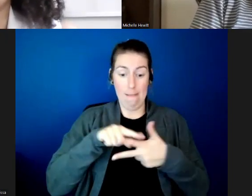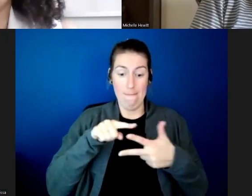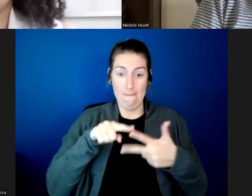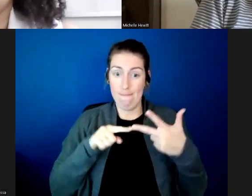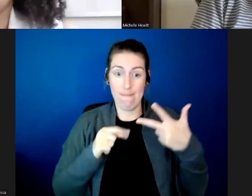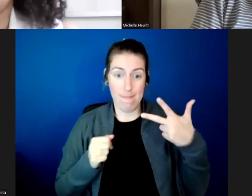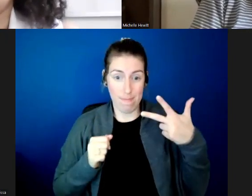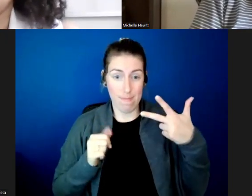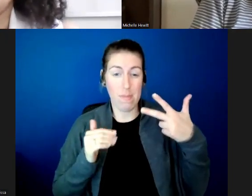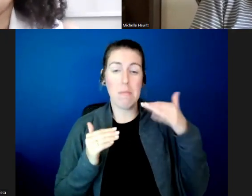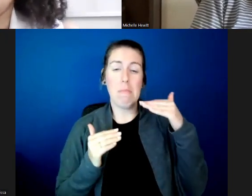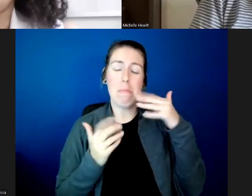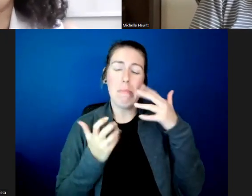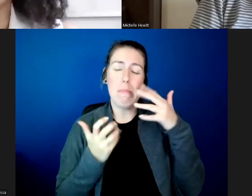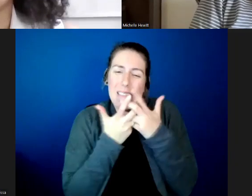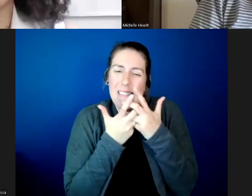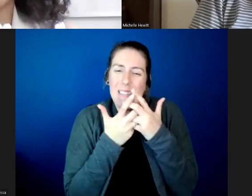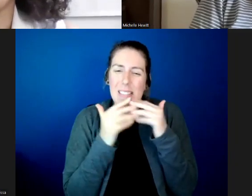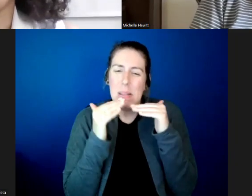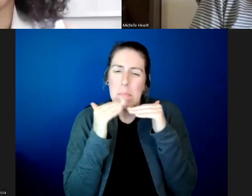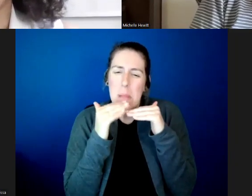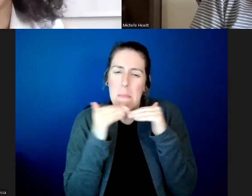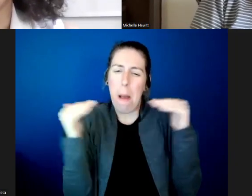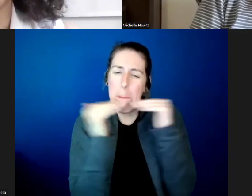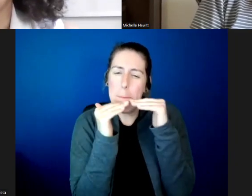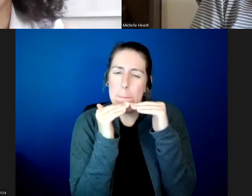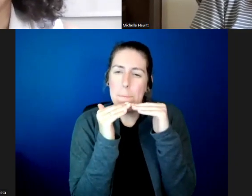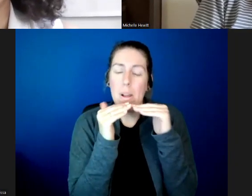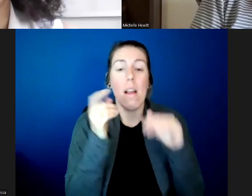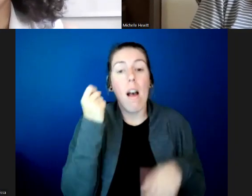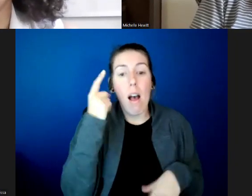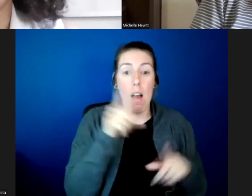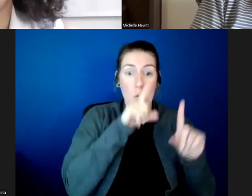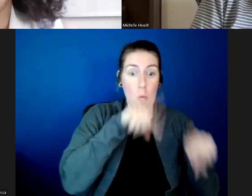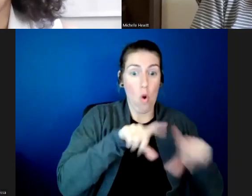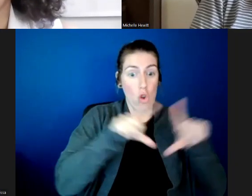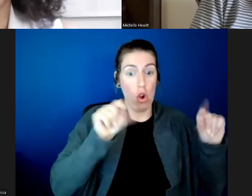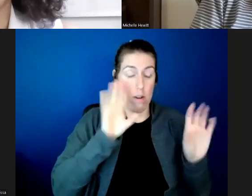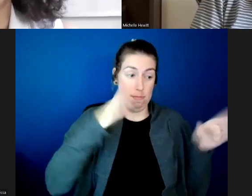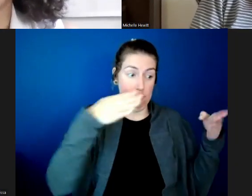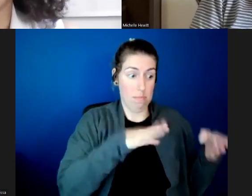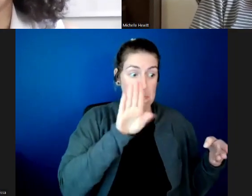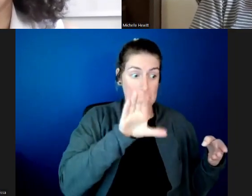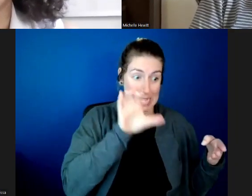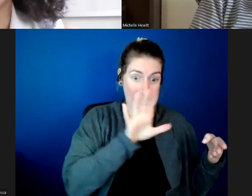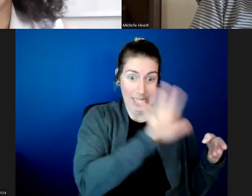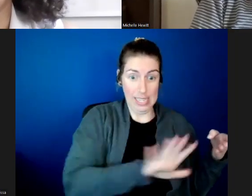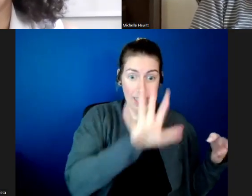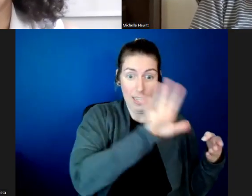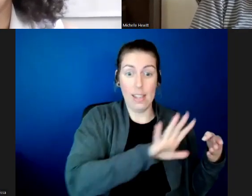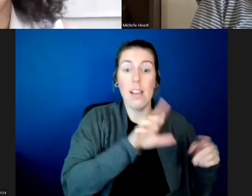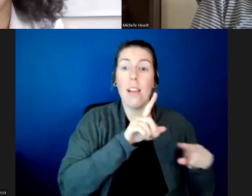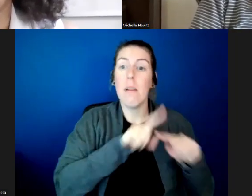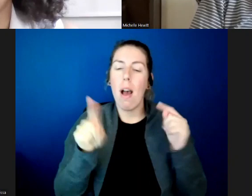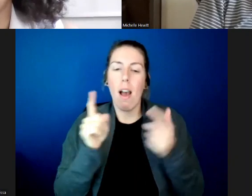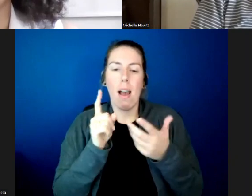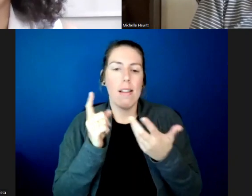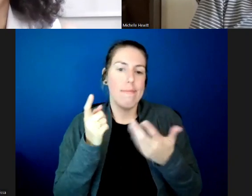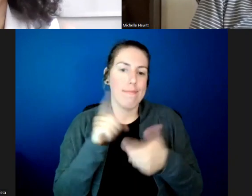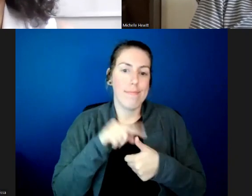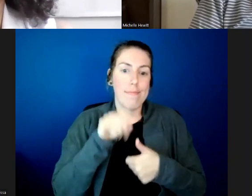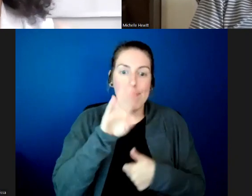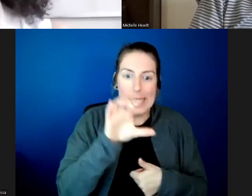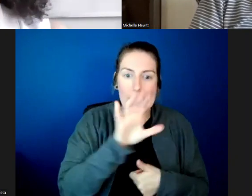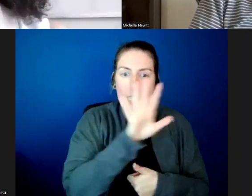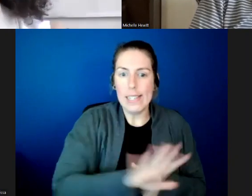with. But although the report card is focused in BC, a lot of these areas like BC, like because